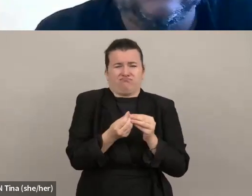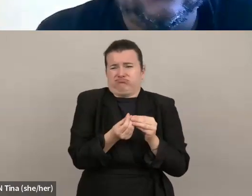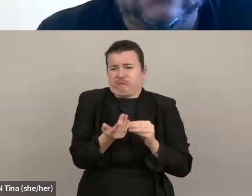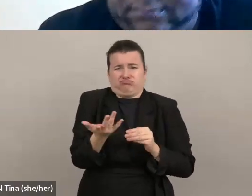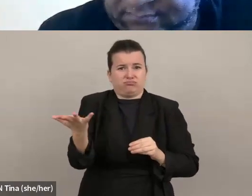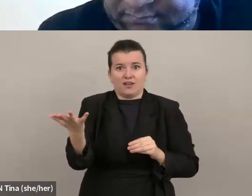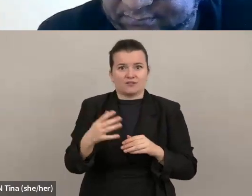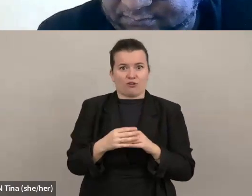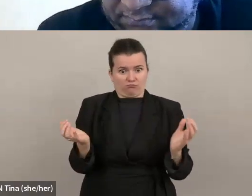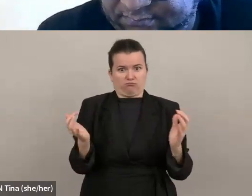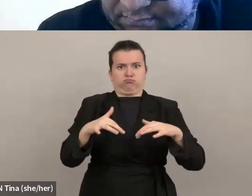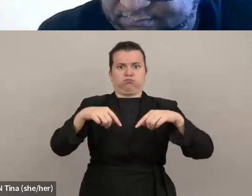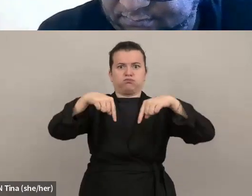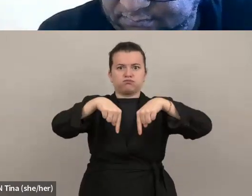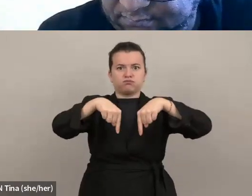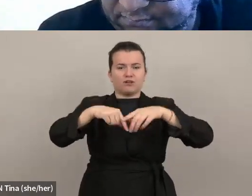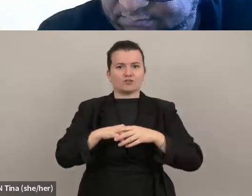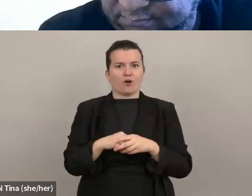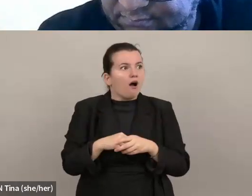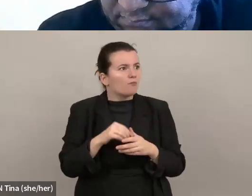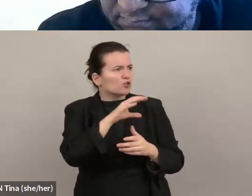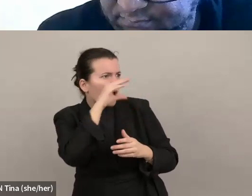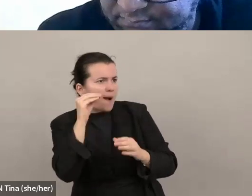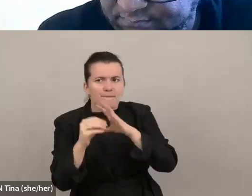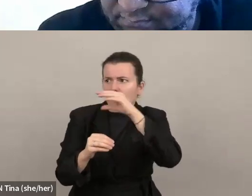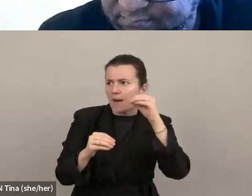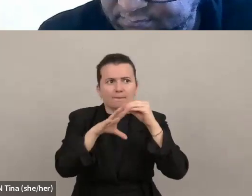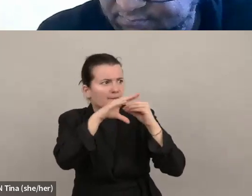So it's quite interesting to see. I think even